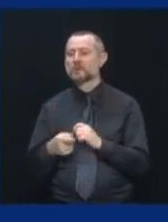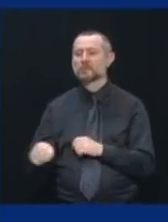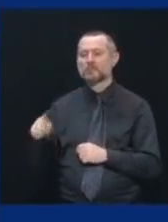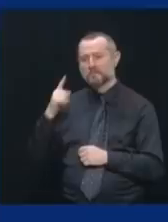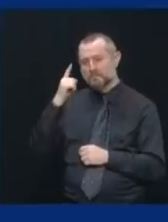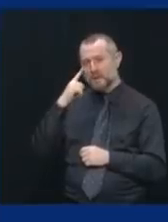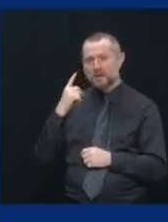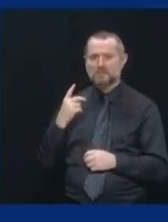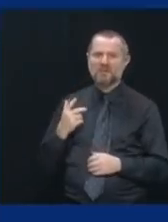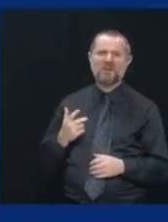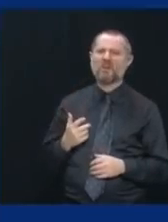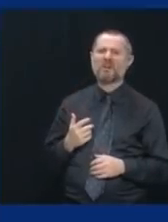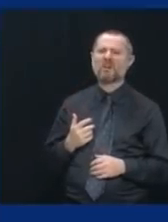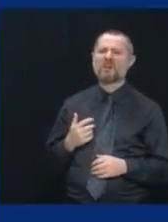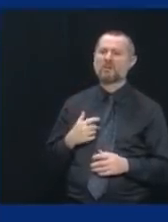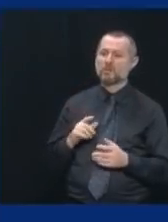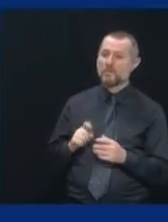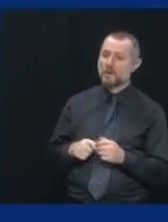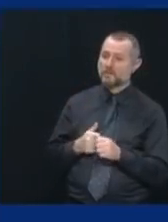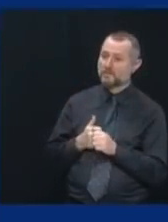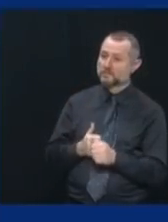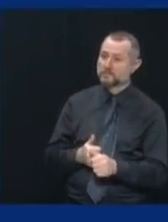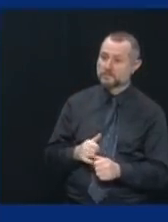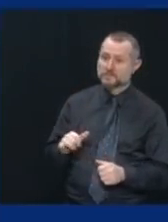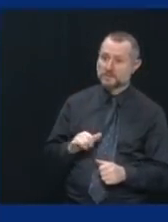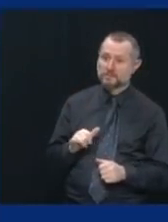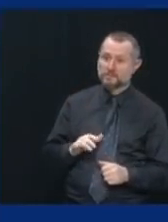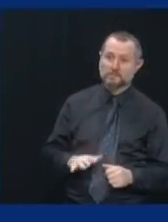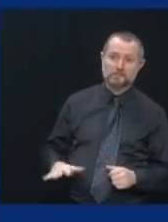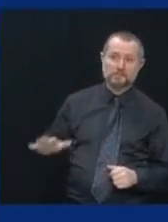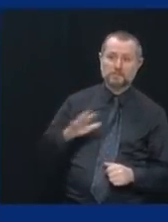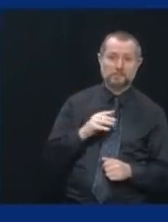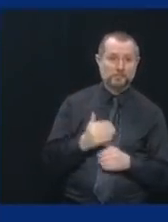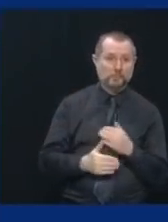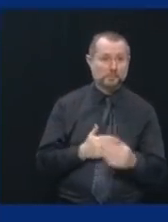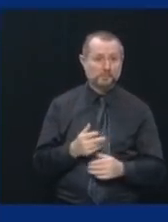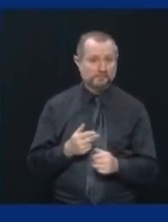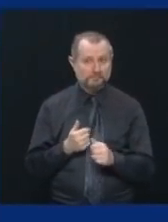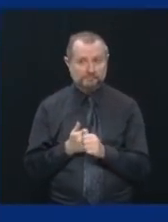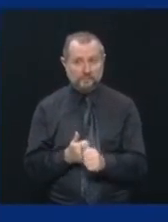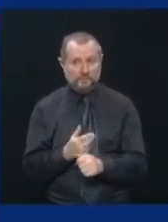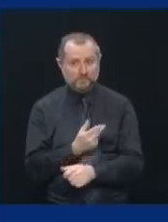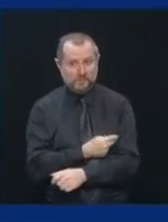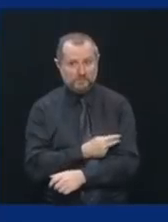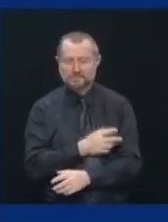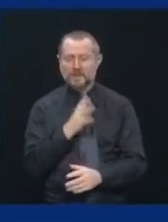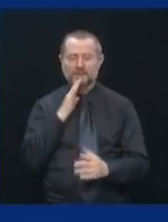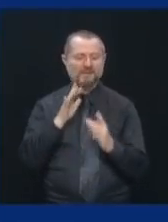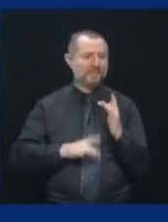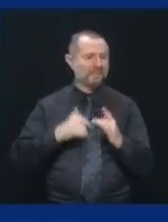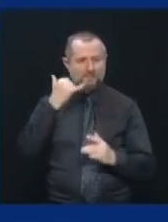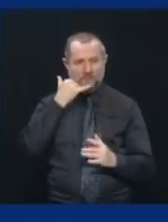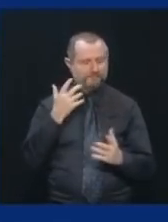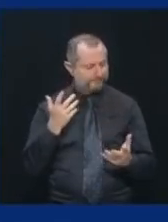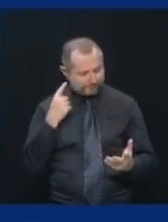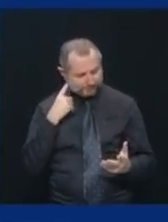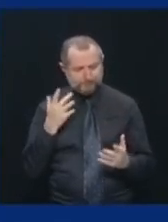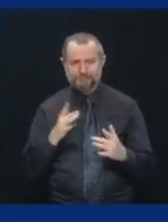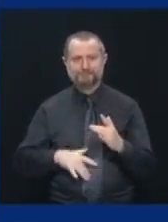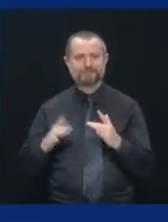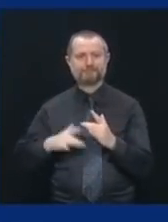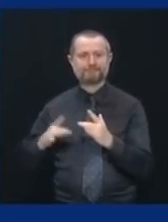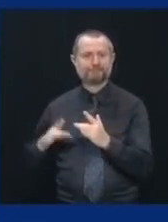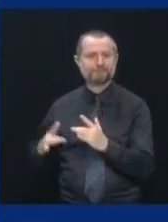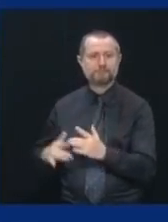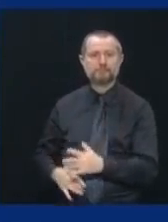through the state like everyone else when it comes to that time that they perhaps want it later on? Also, I